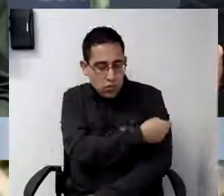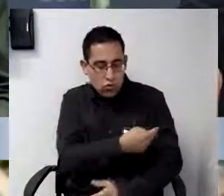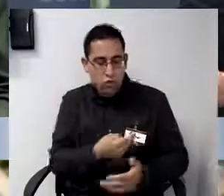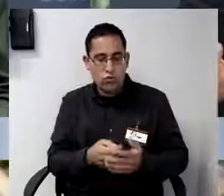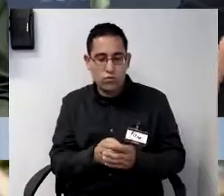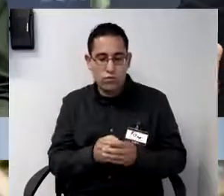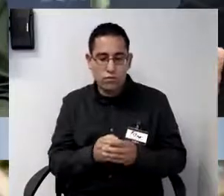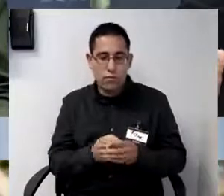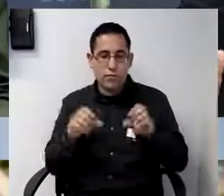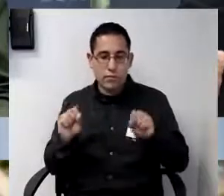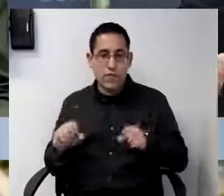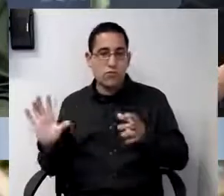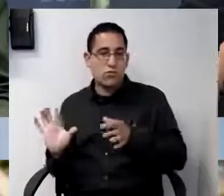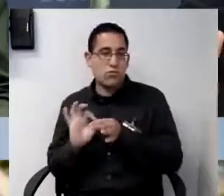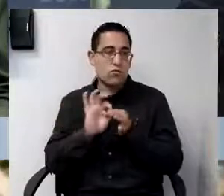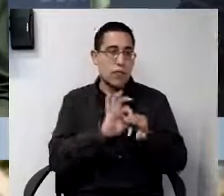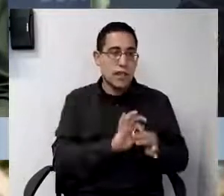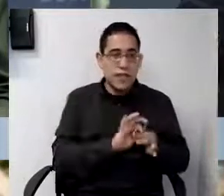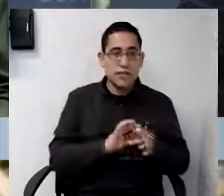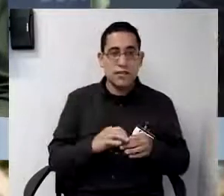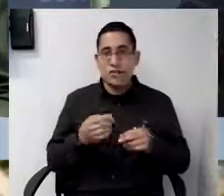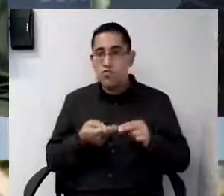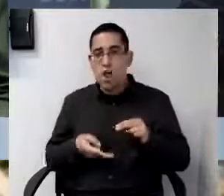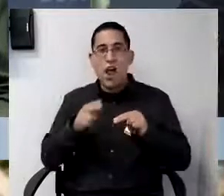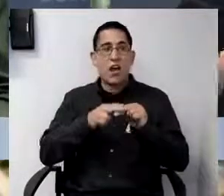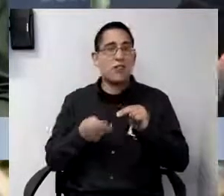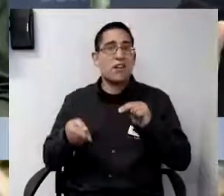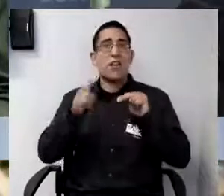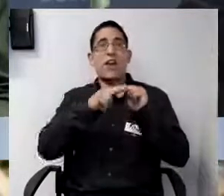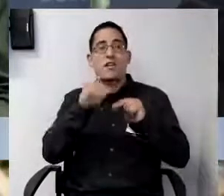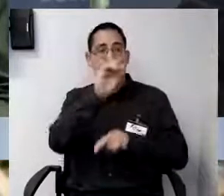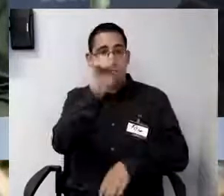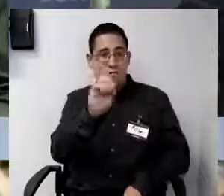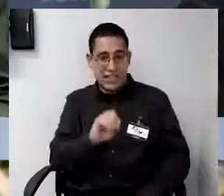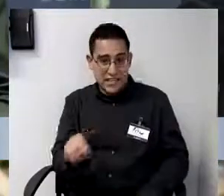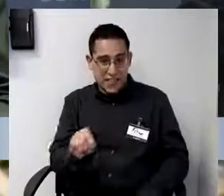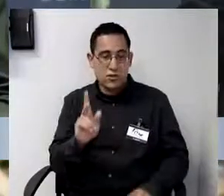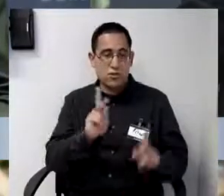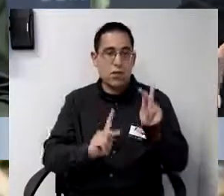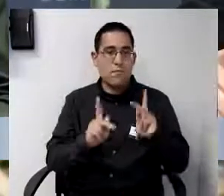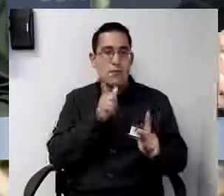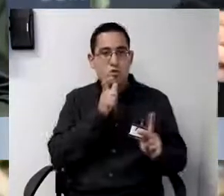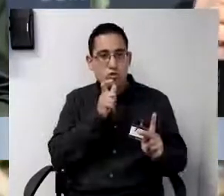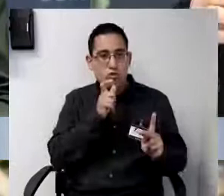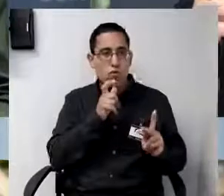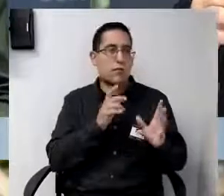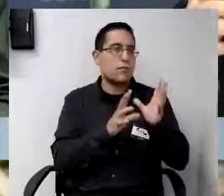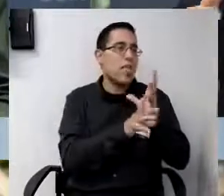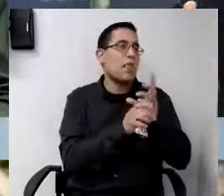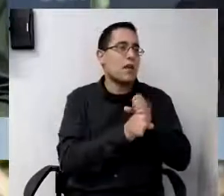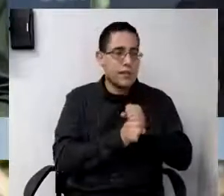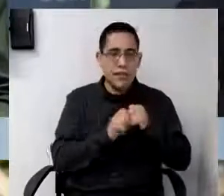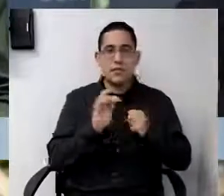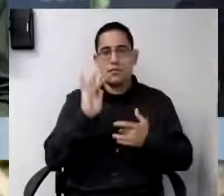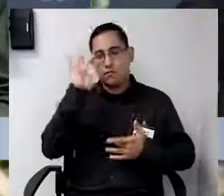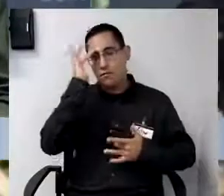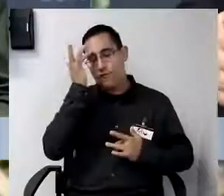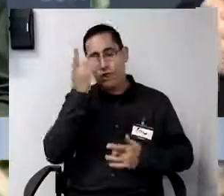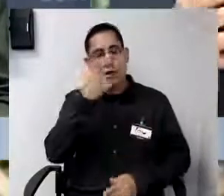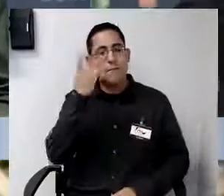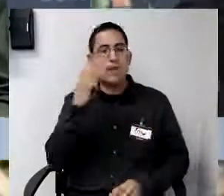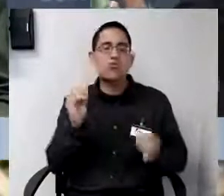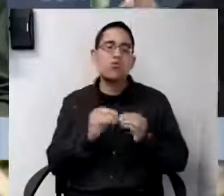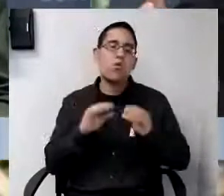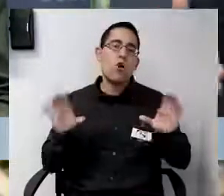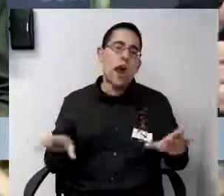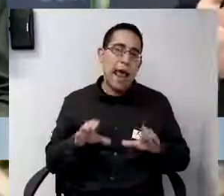a higher and higher percentage of young people contracting the virus because they tend to be more active